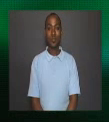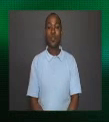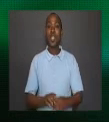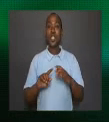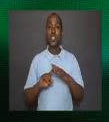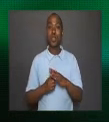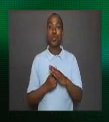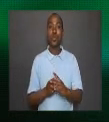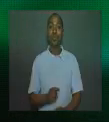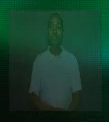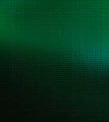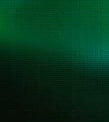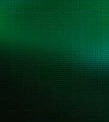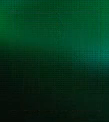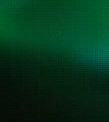Begin.